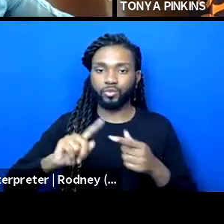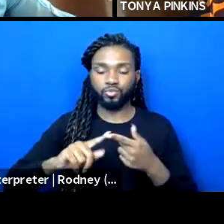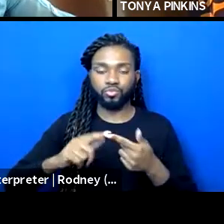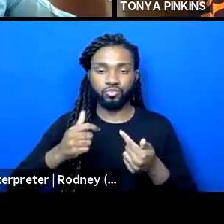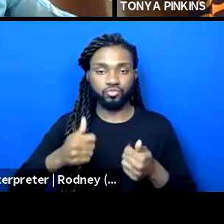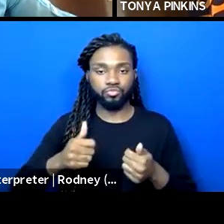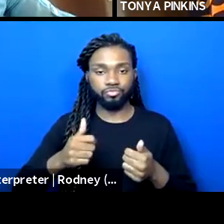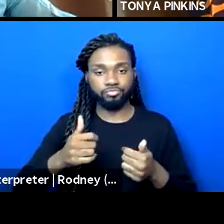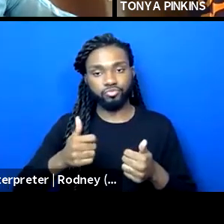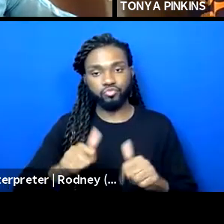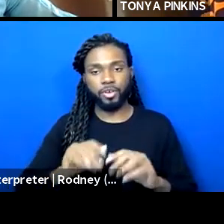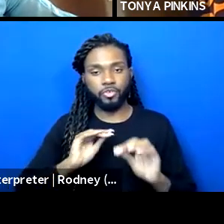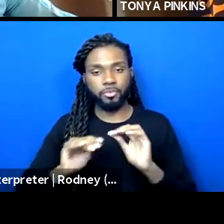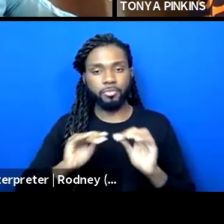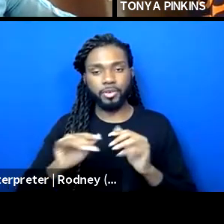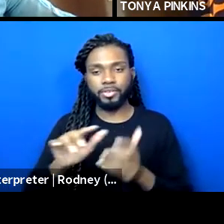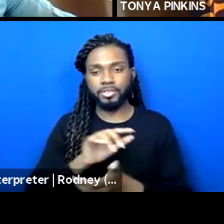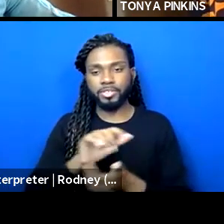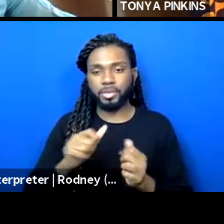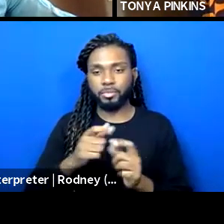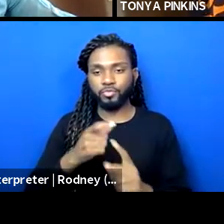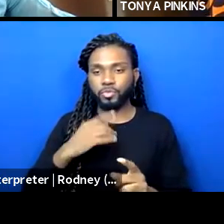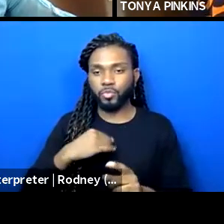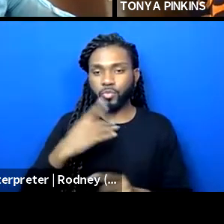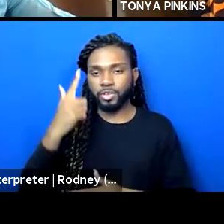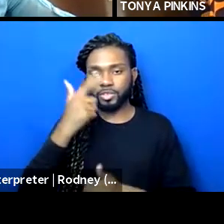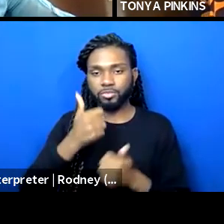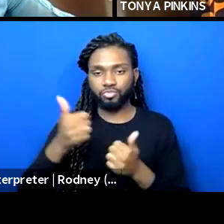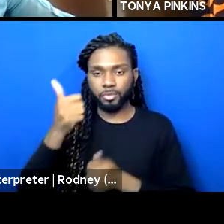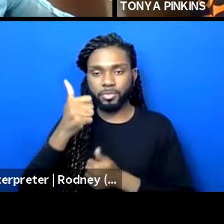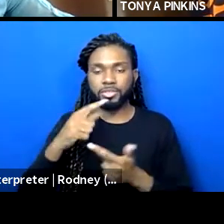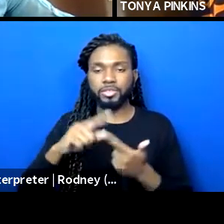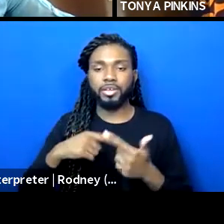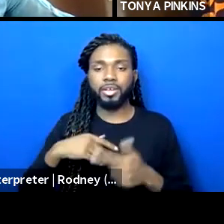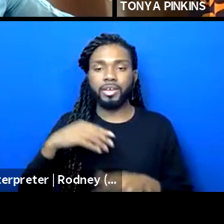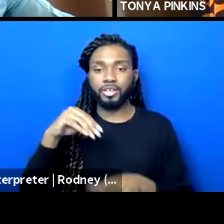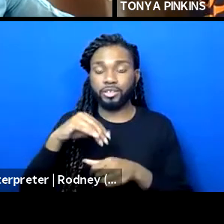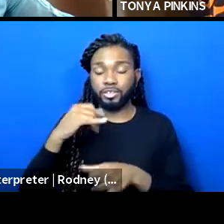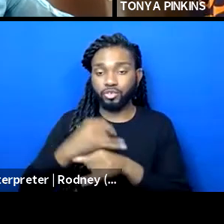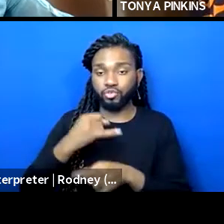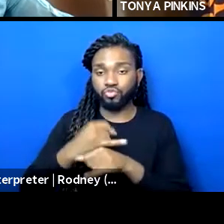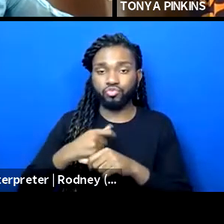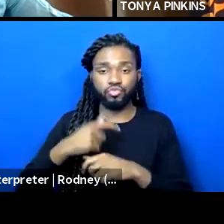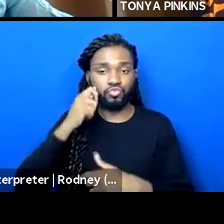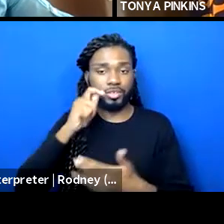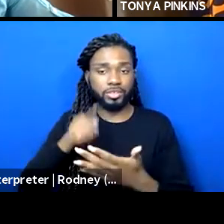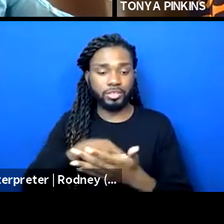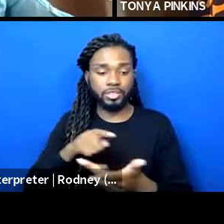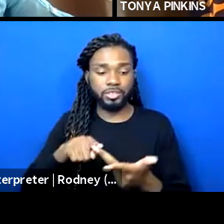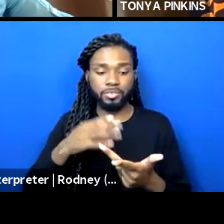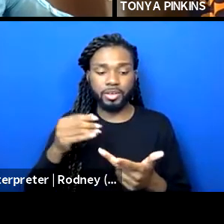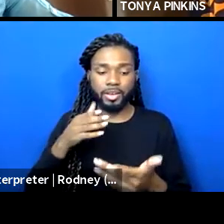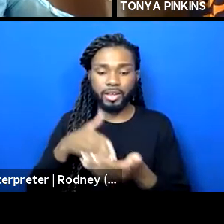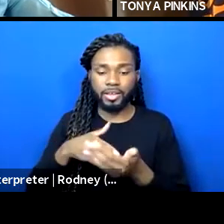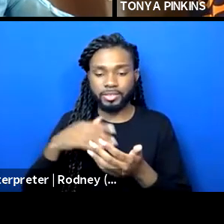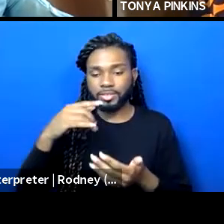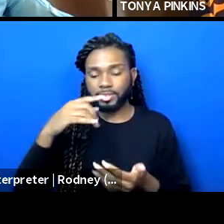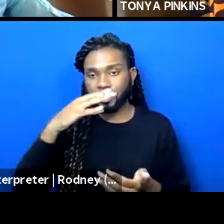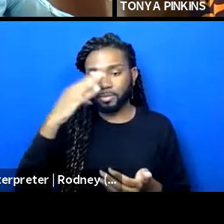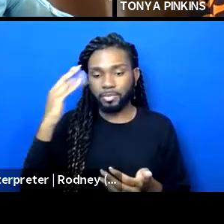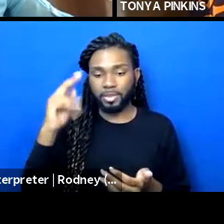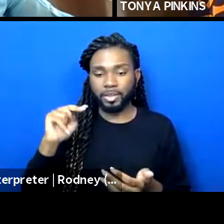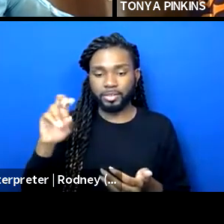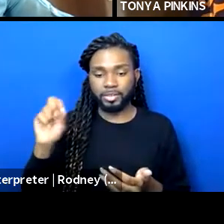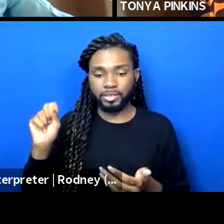the damage of white supremacy, institutionalized racism, and anti-Blackness. And there are